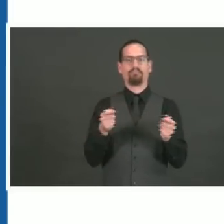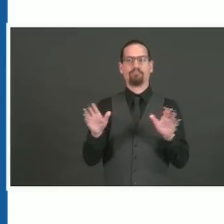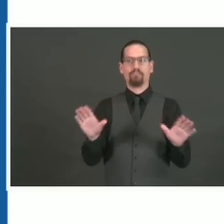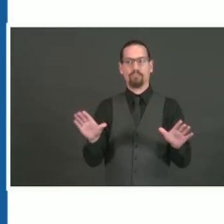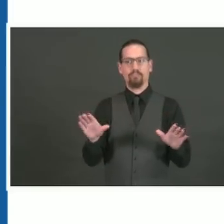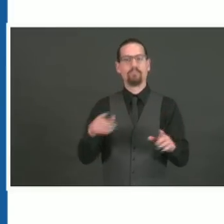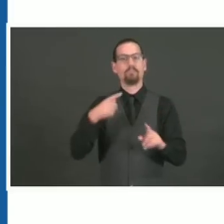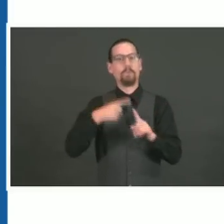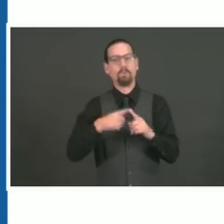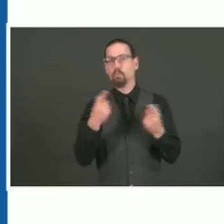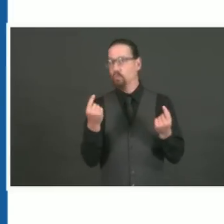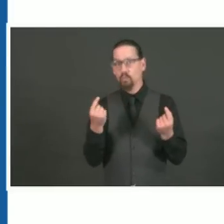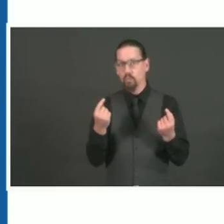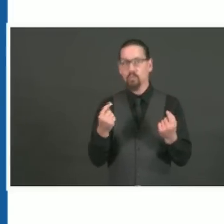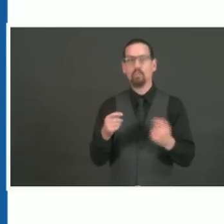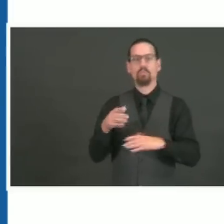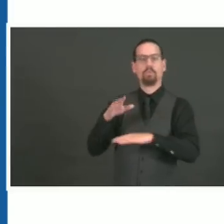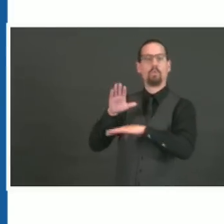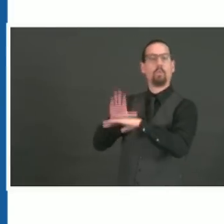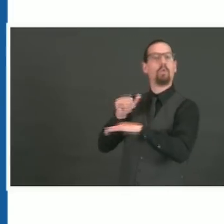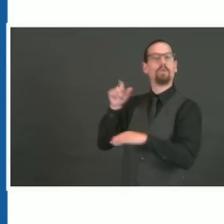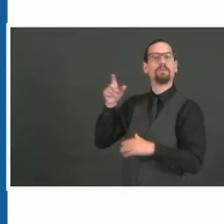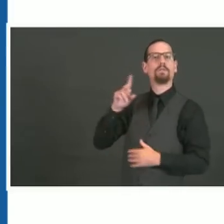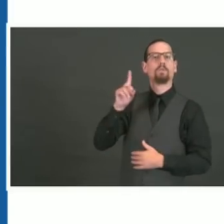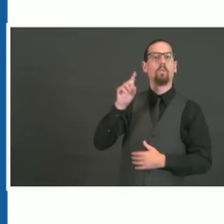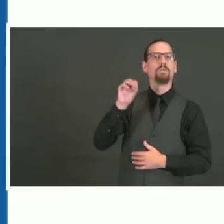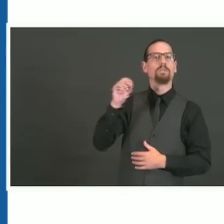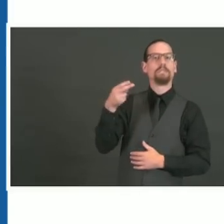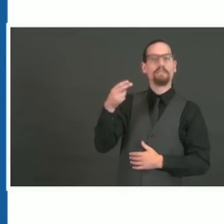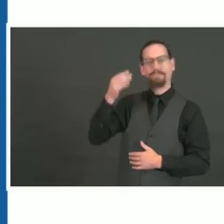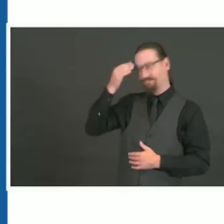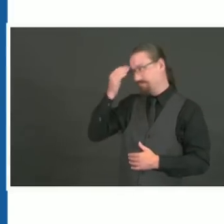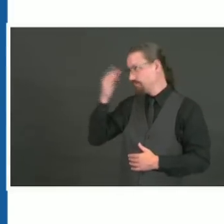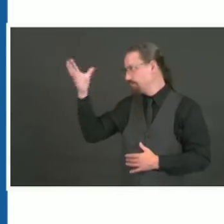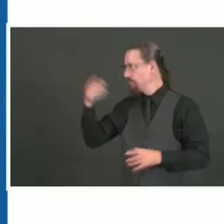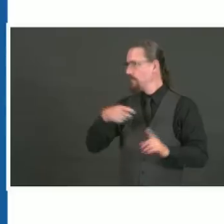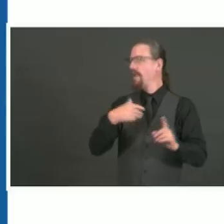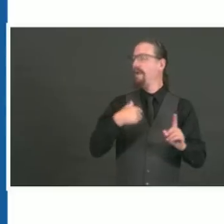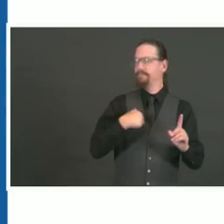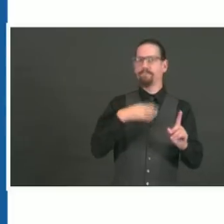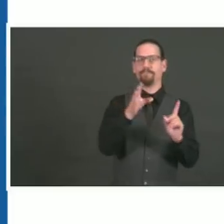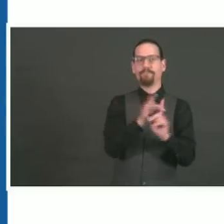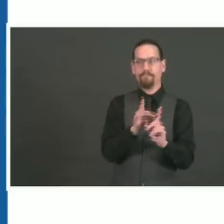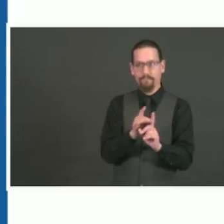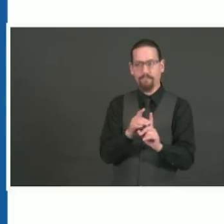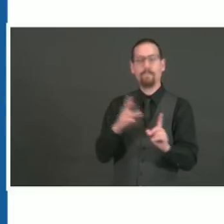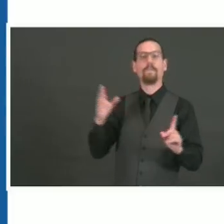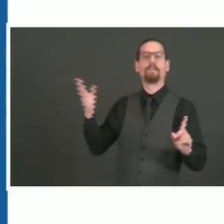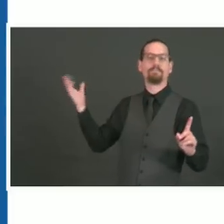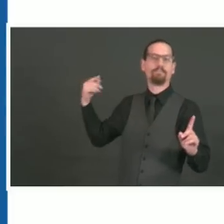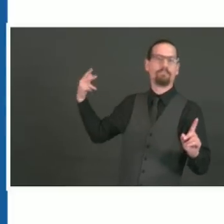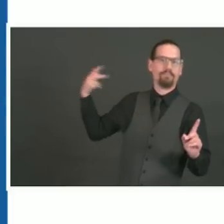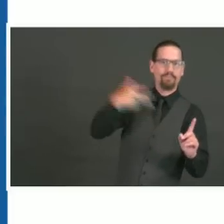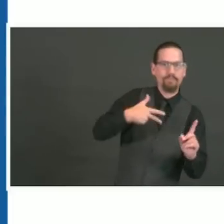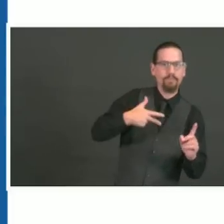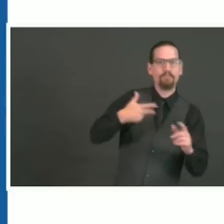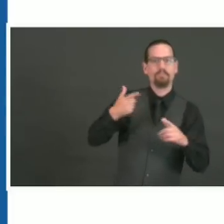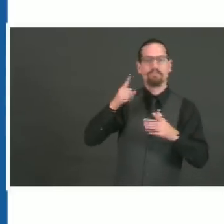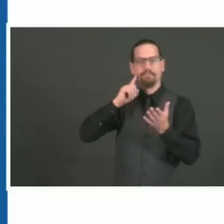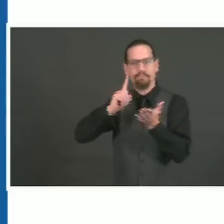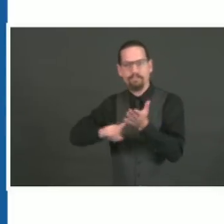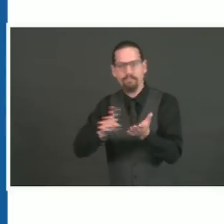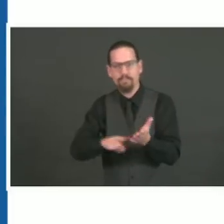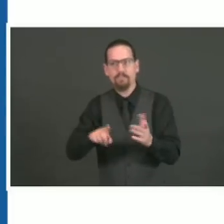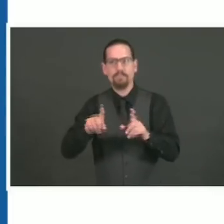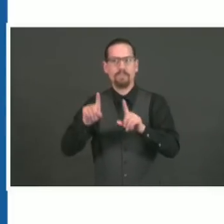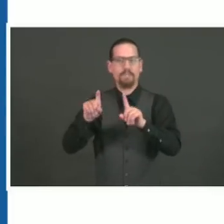Health to consider whether it's necessary to take further action, maybe moving to a partial model